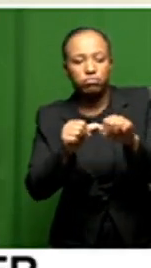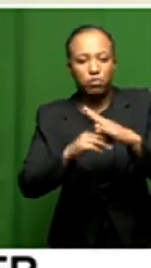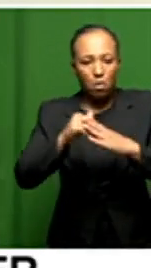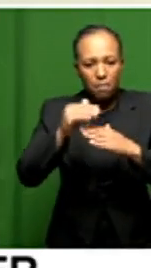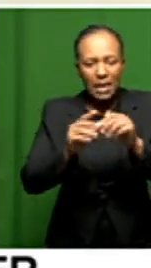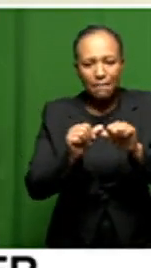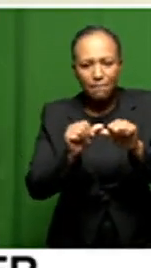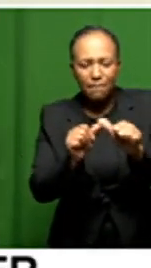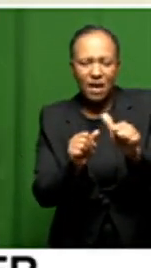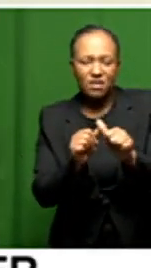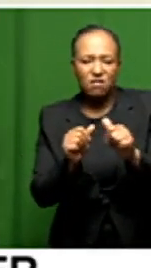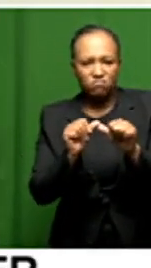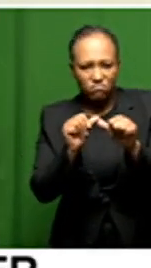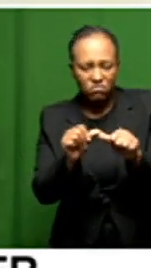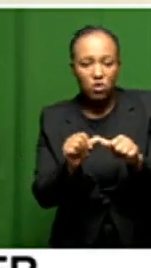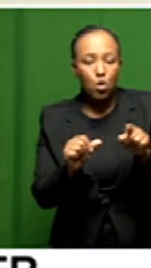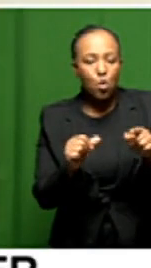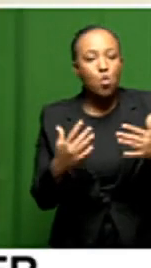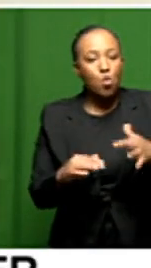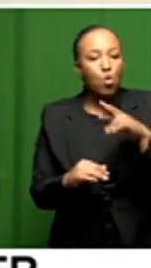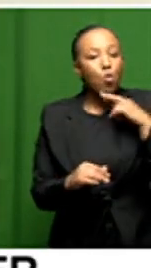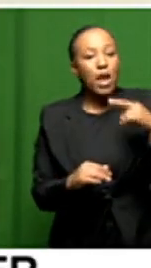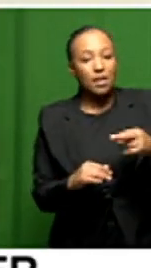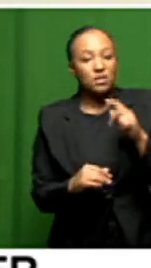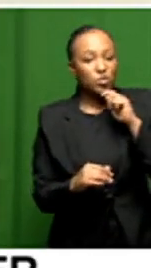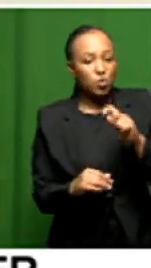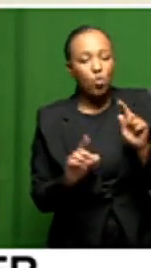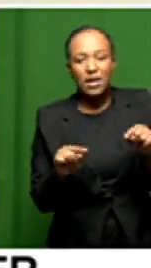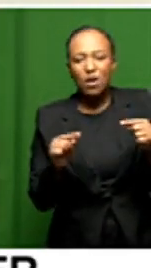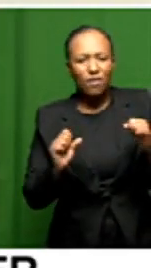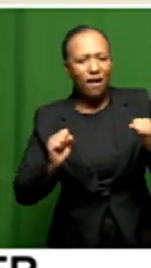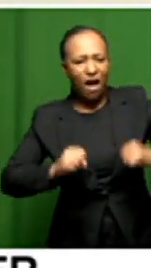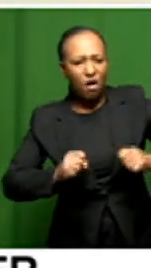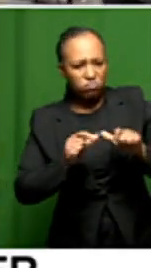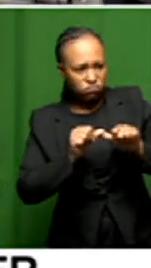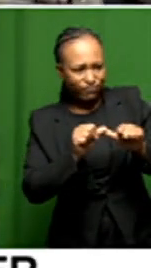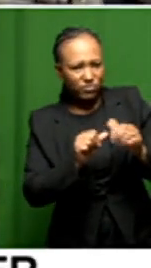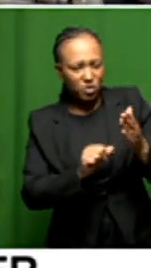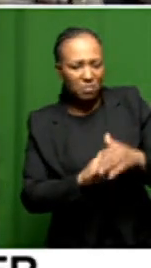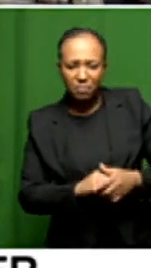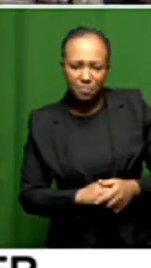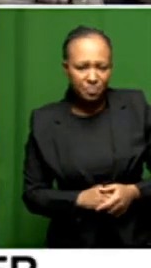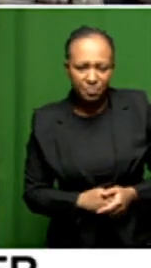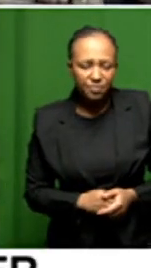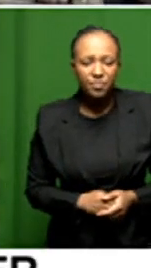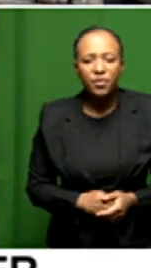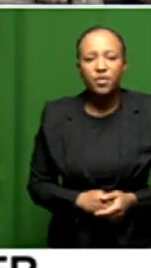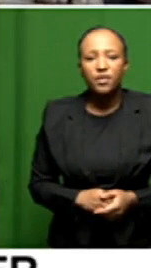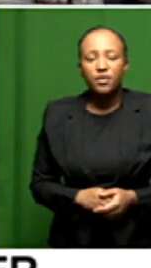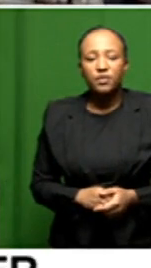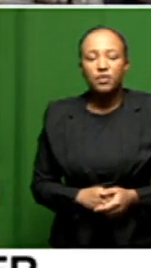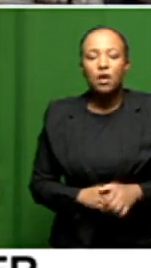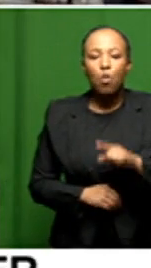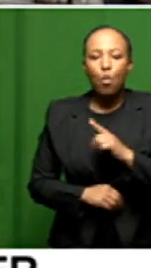better, that is a status quo and a reality that simply cannot be allowed to continue. This as